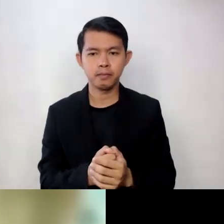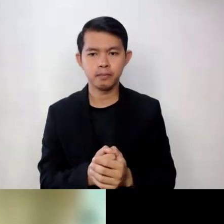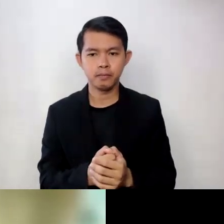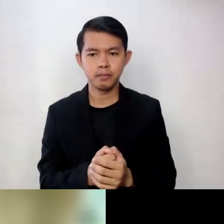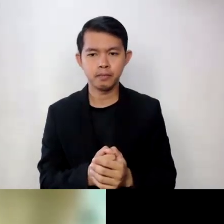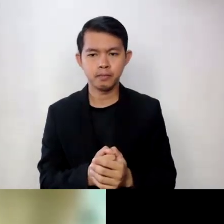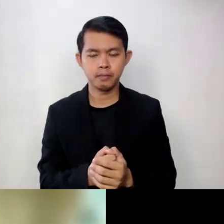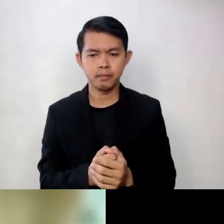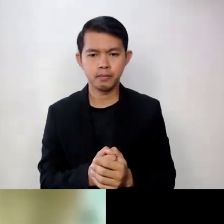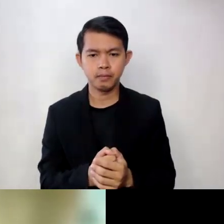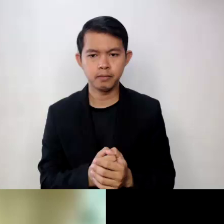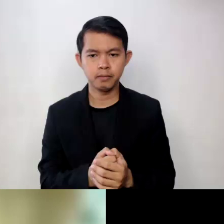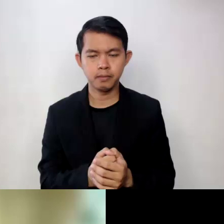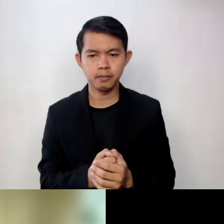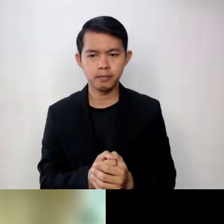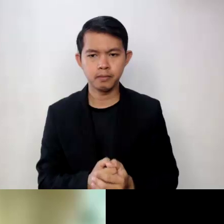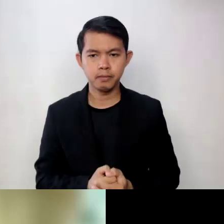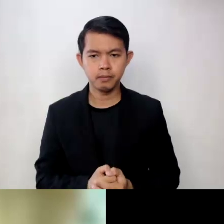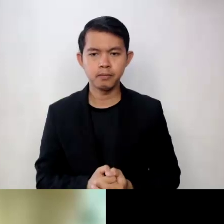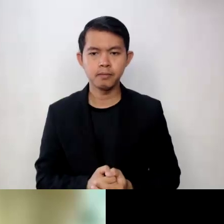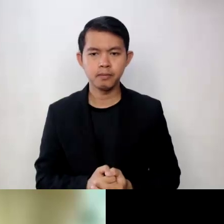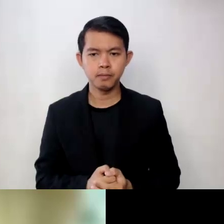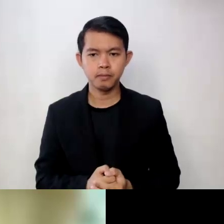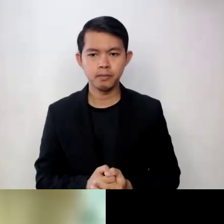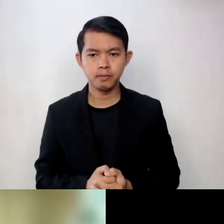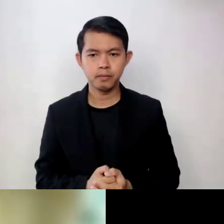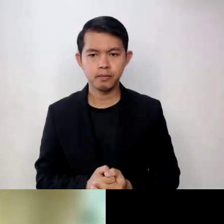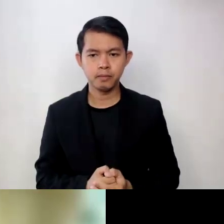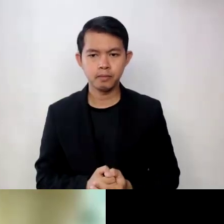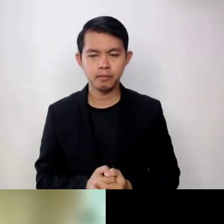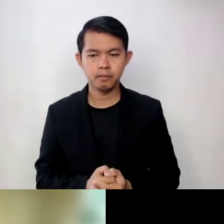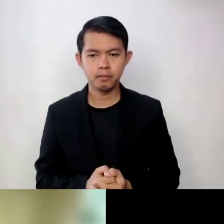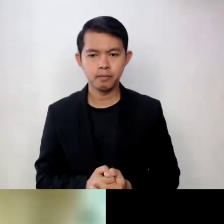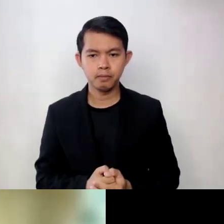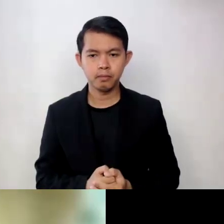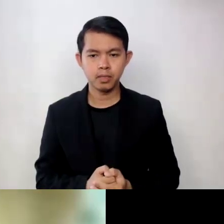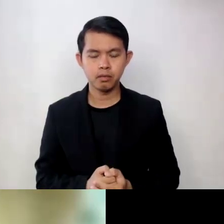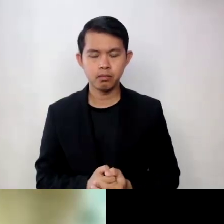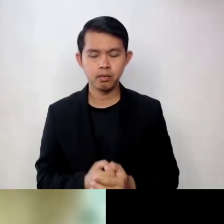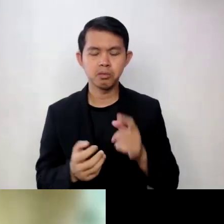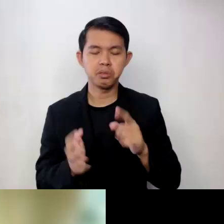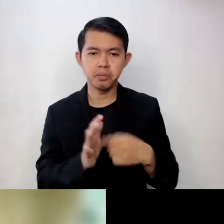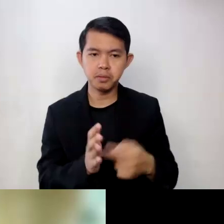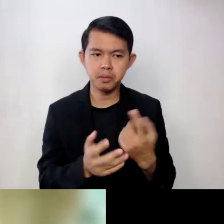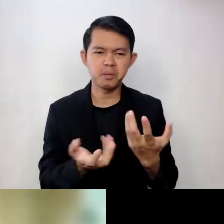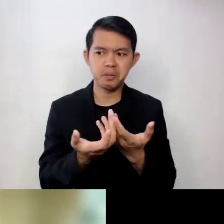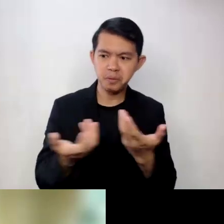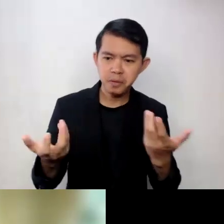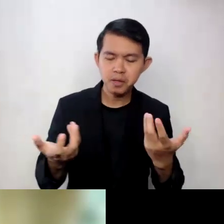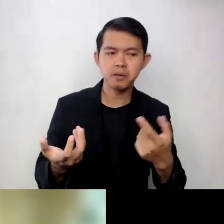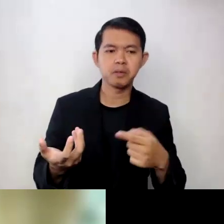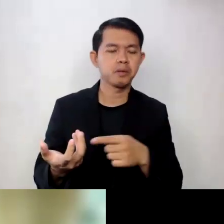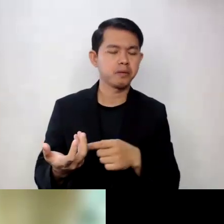like distancing themselves from the participants as necessarily a good thing. Will this allow actually folks